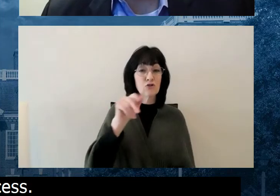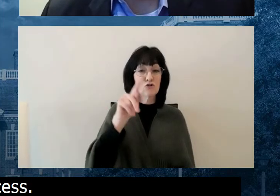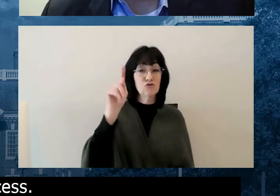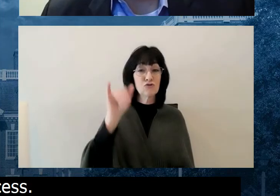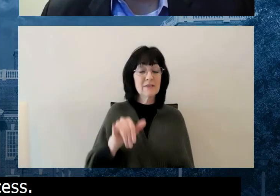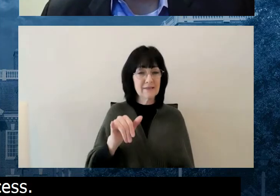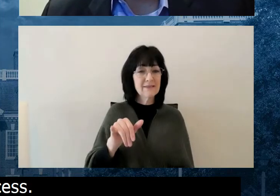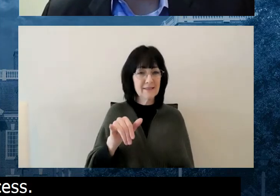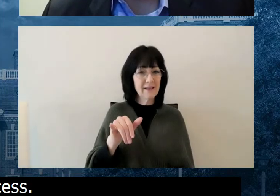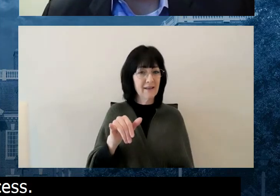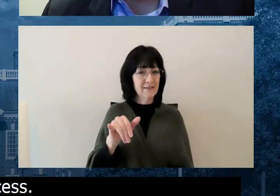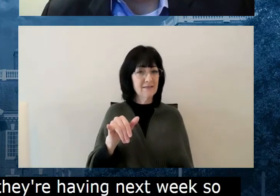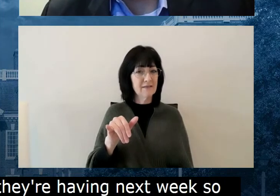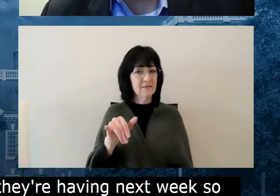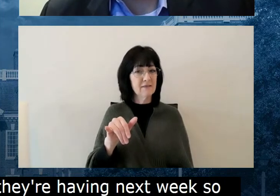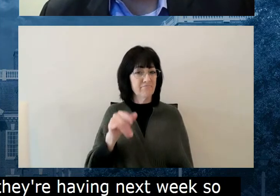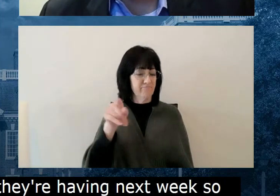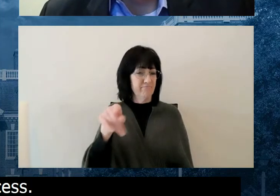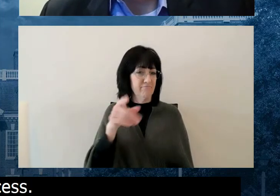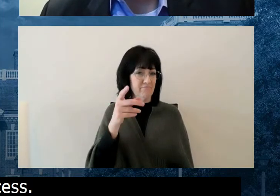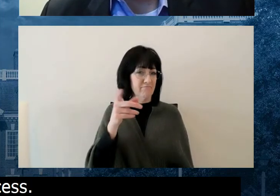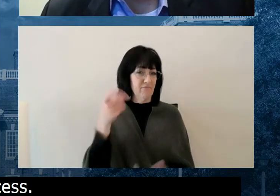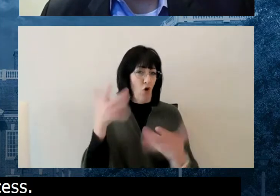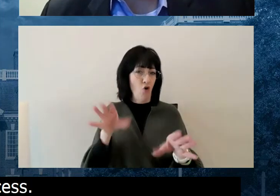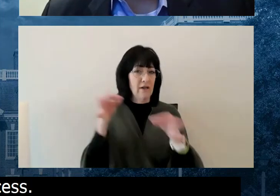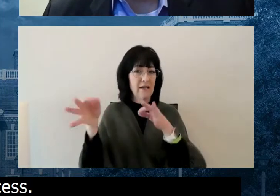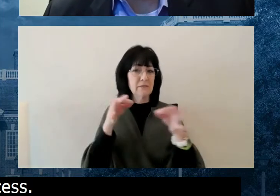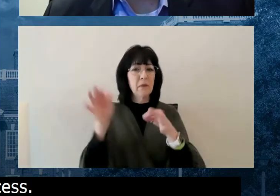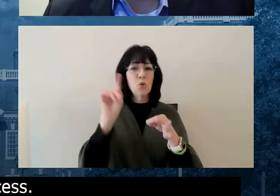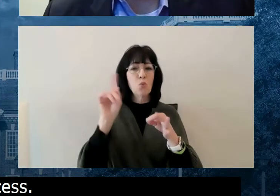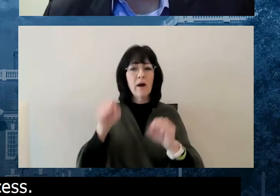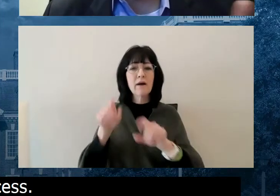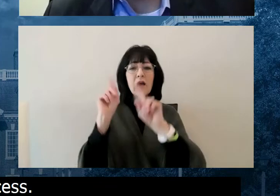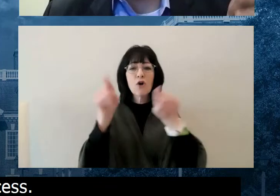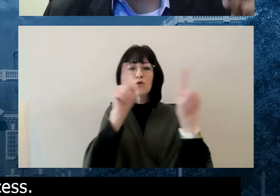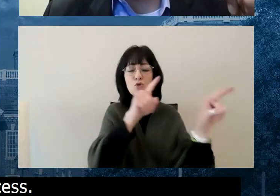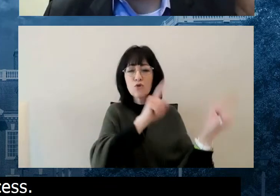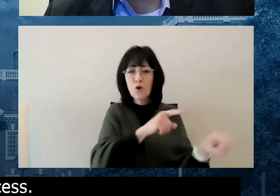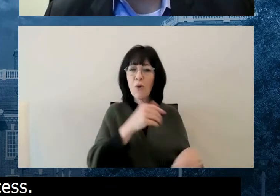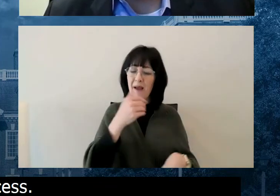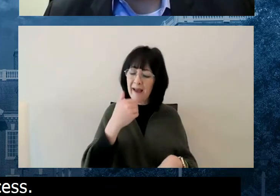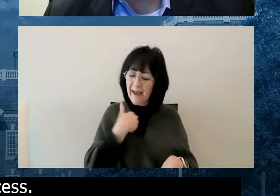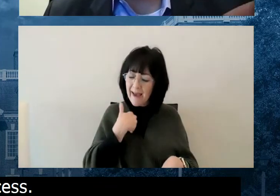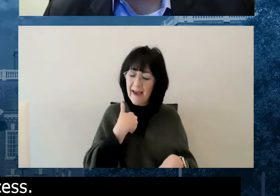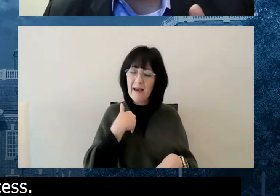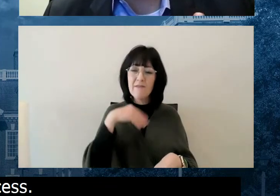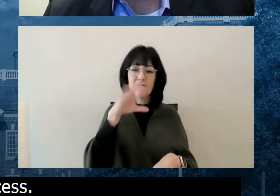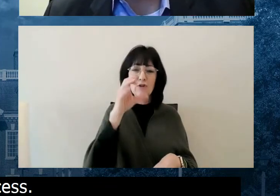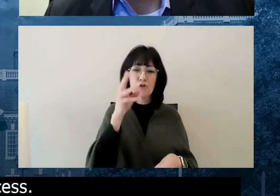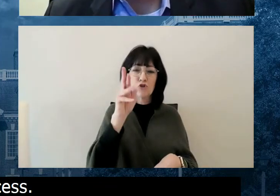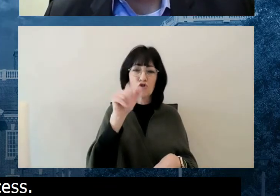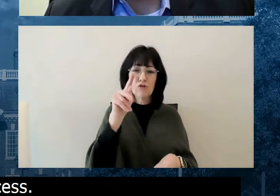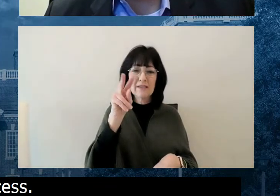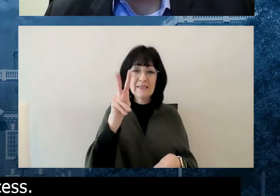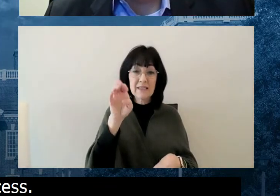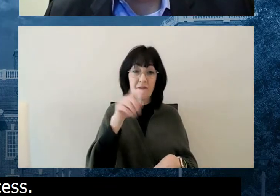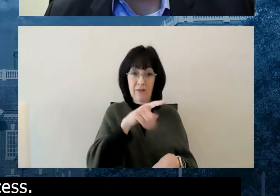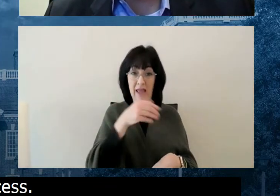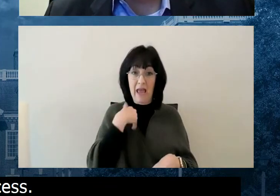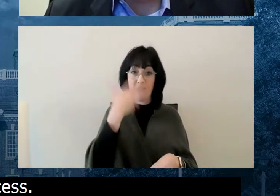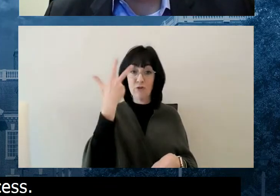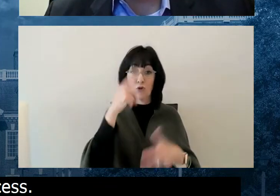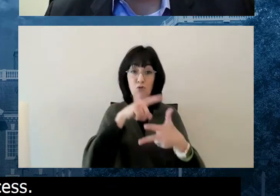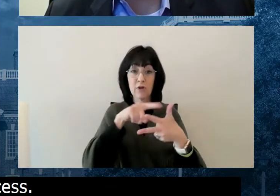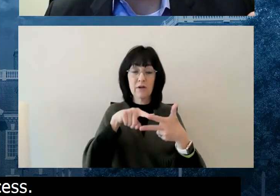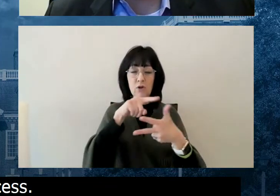think that's what we just want to hit home with today. Walk-in appointments are available, curative. So they have 3 sites,